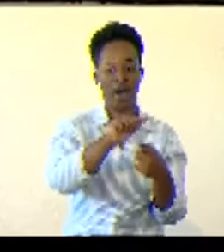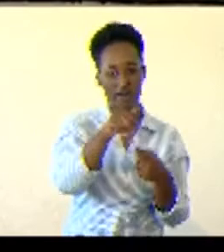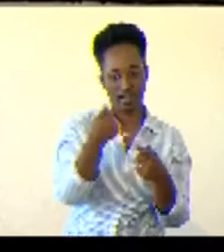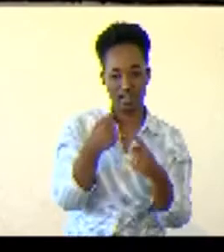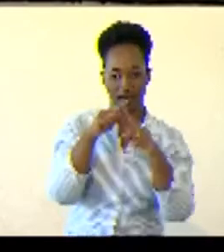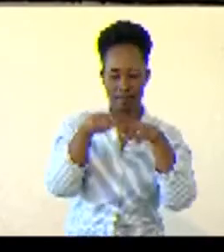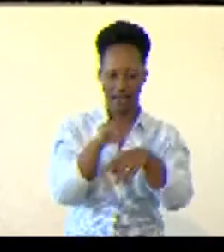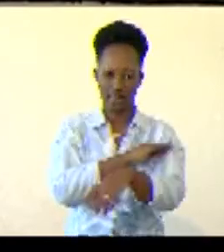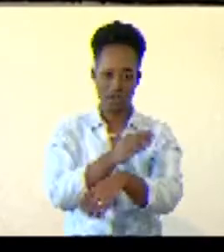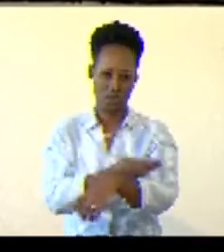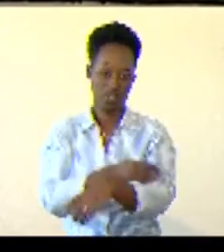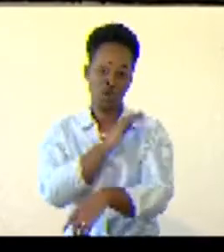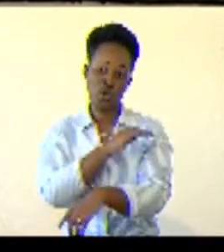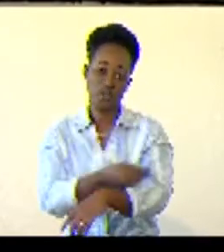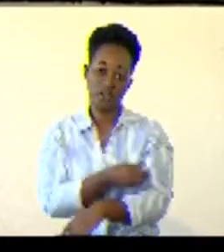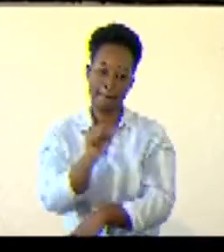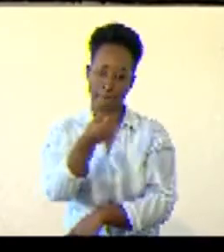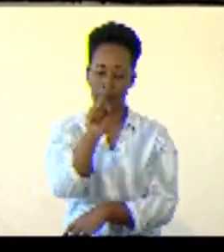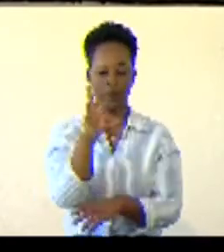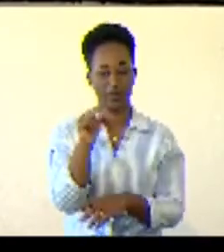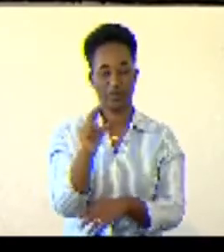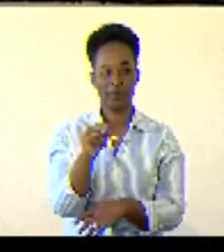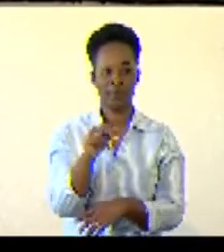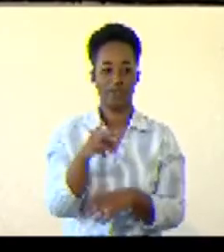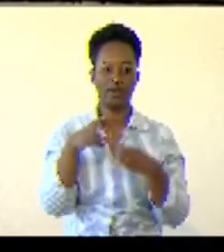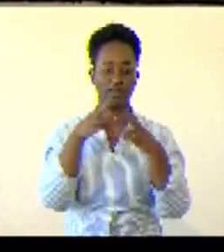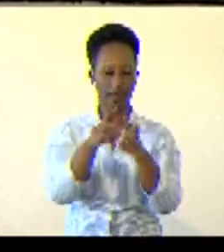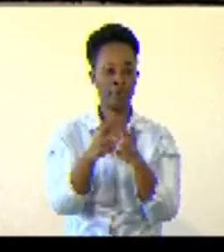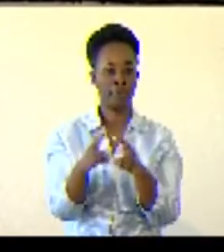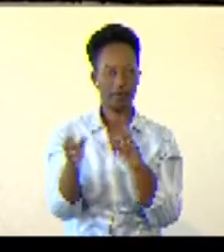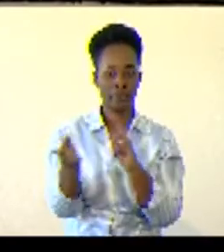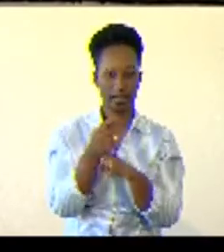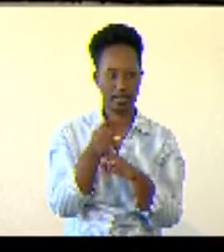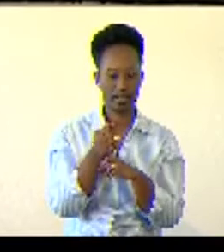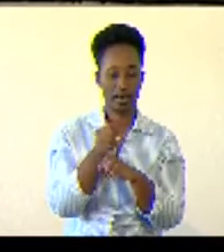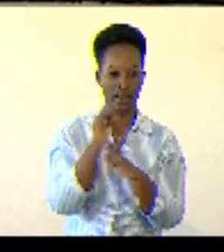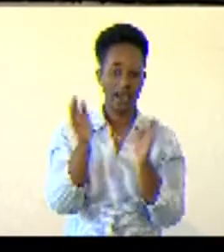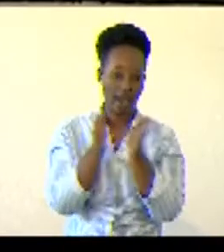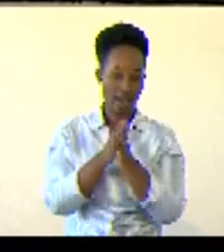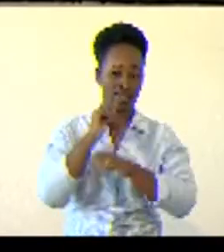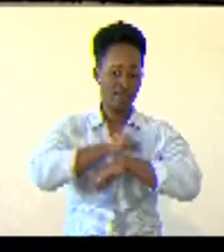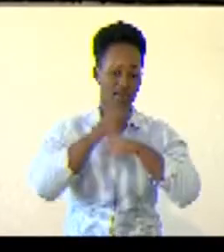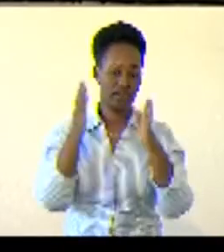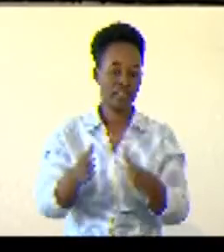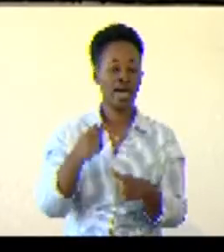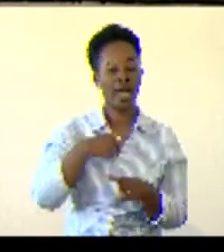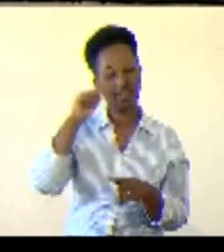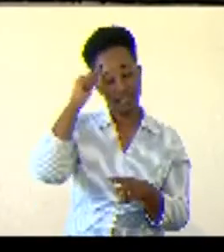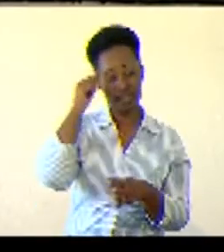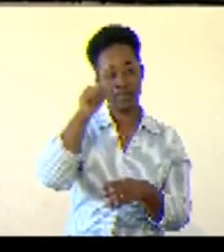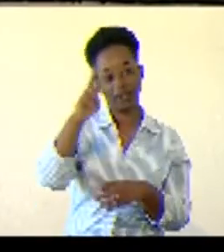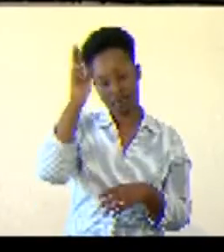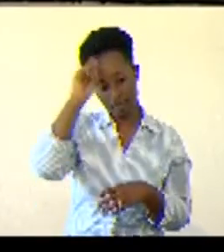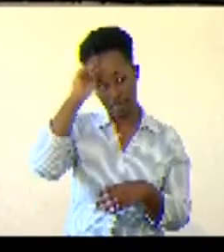that is going to be moving is in form of ATP. And student, I think you do remember